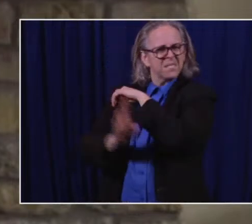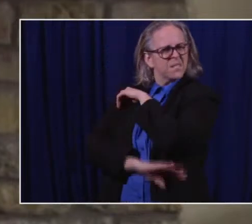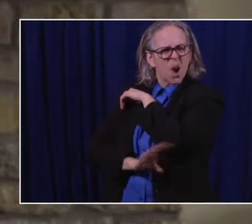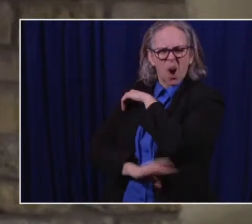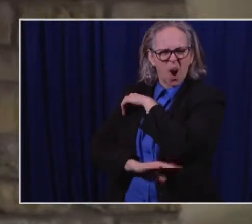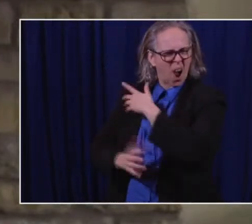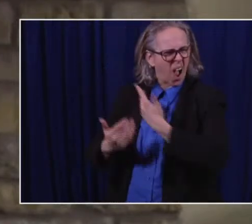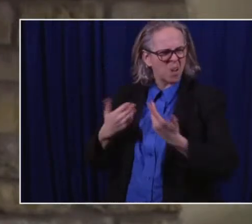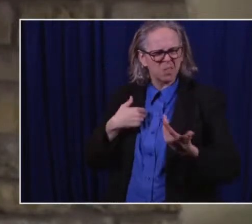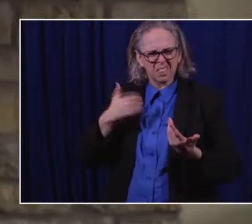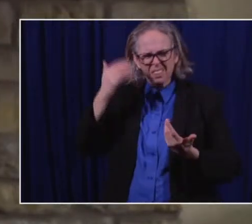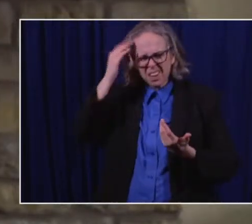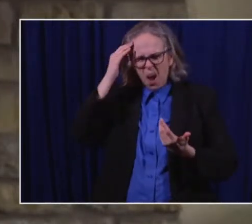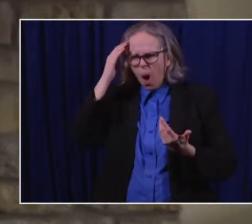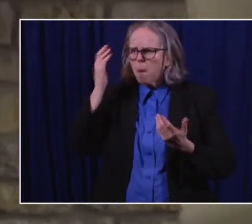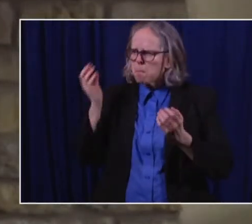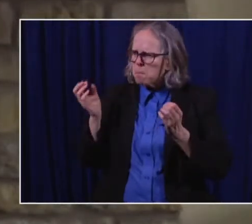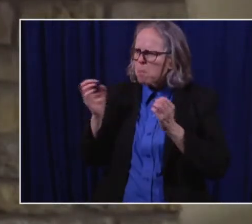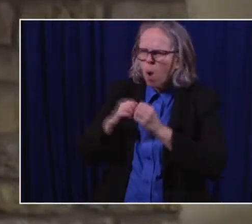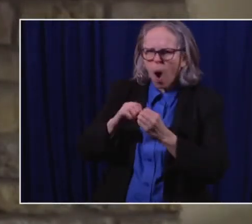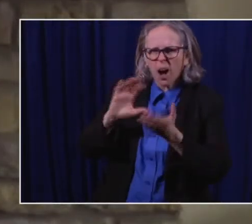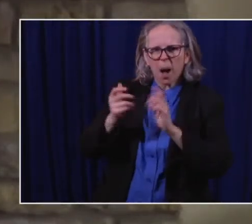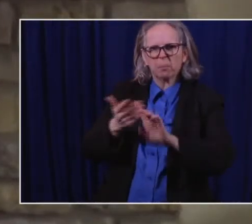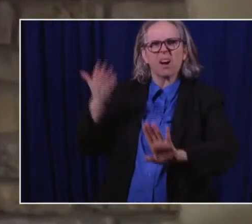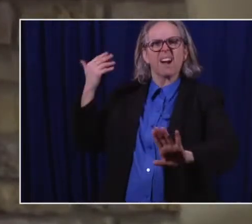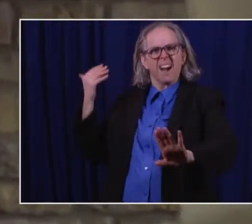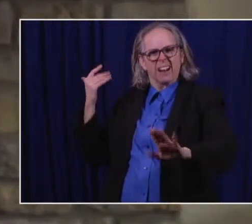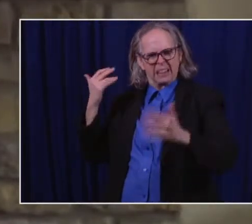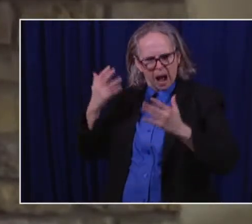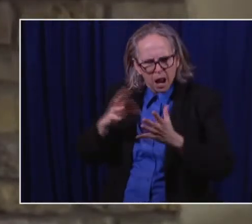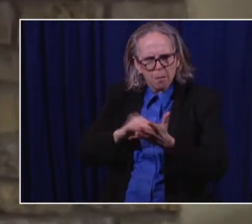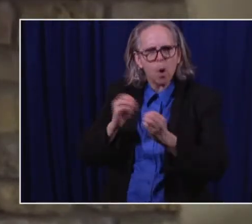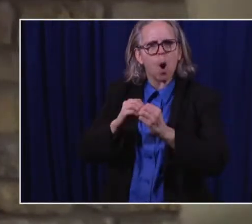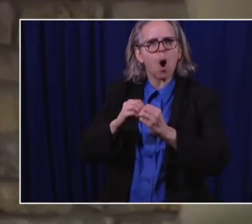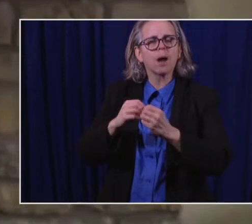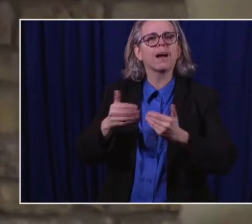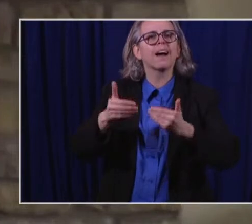2 months ago or 3 months ago. And we first started seeing it where